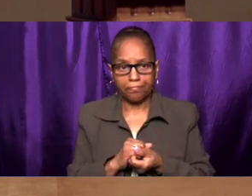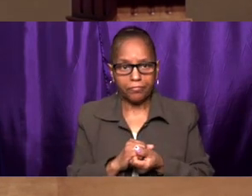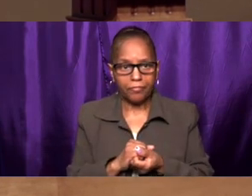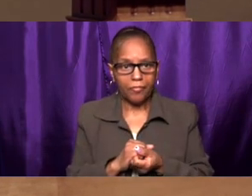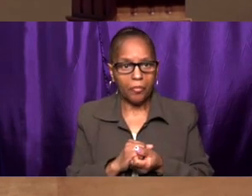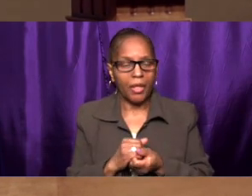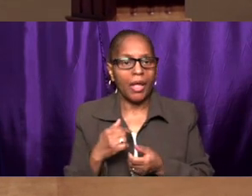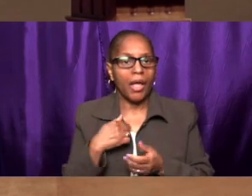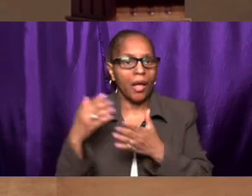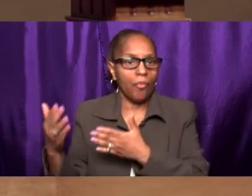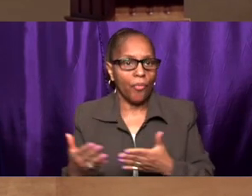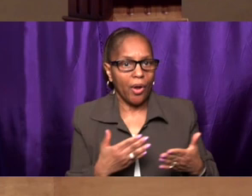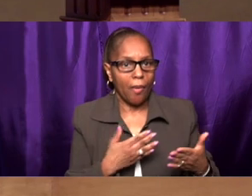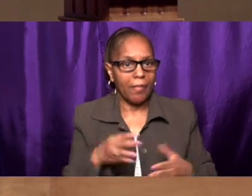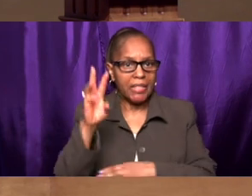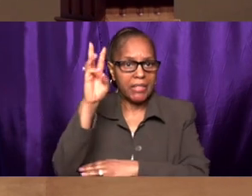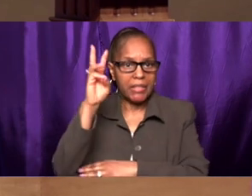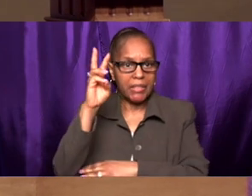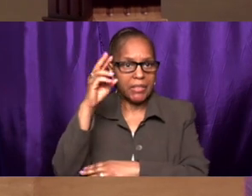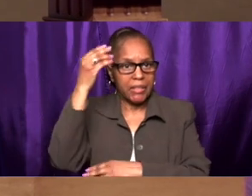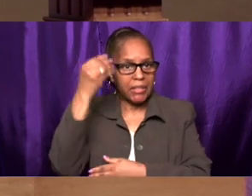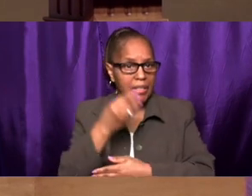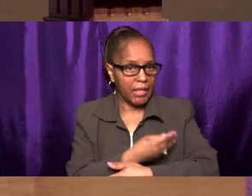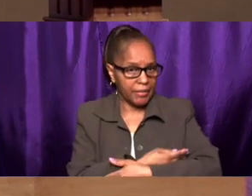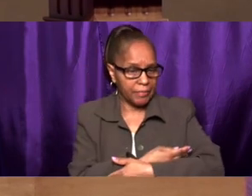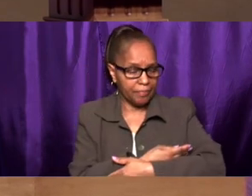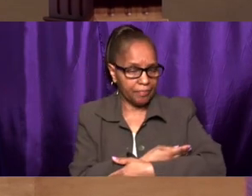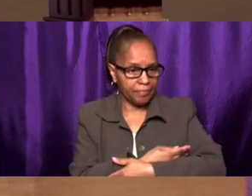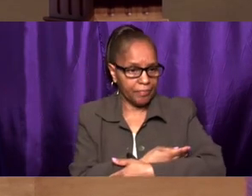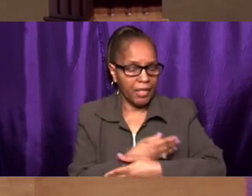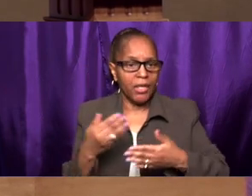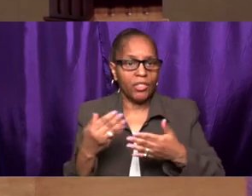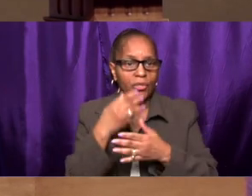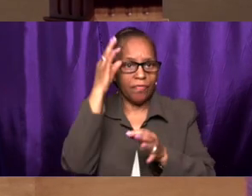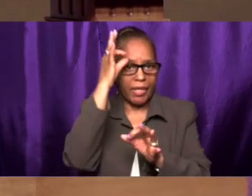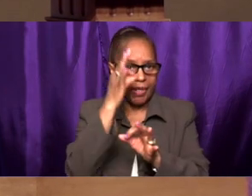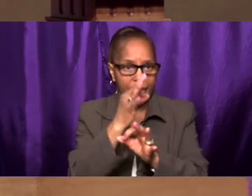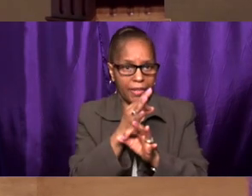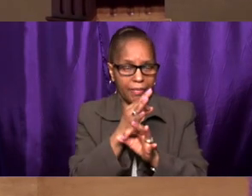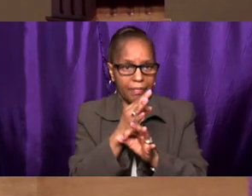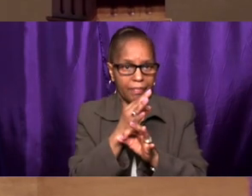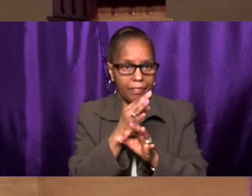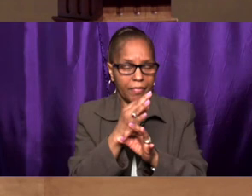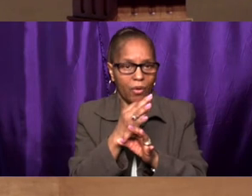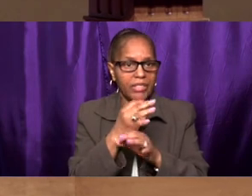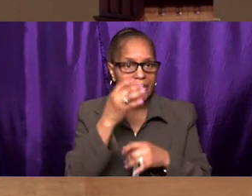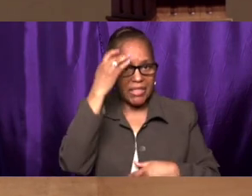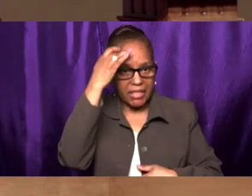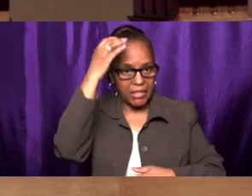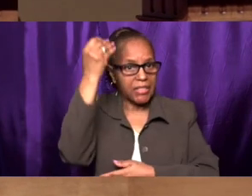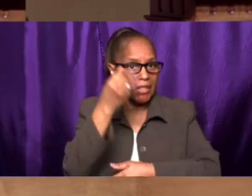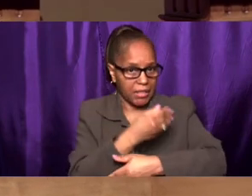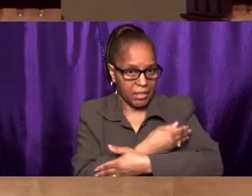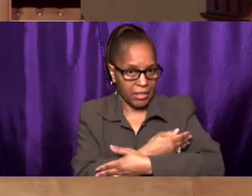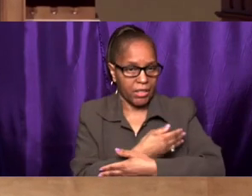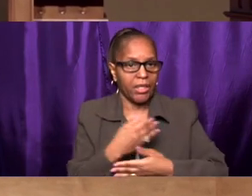I brought my sick son to new faith, to be healed with your